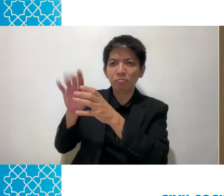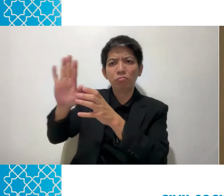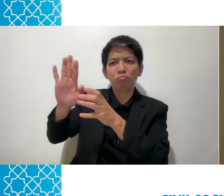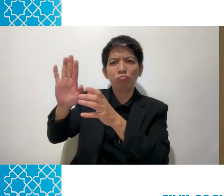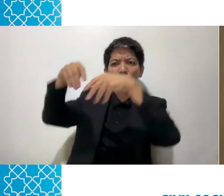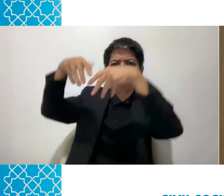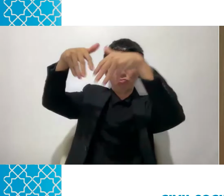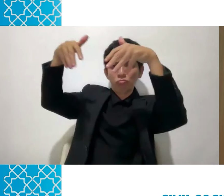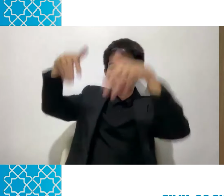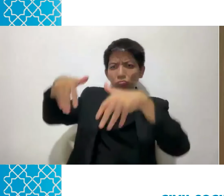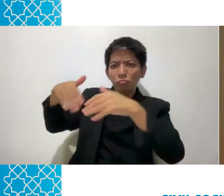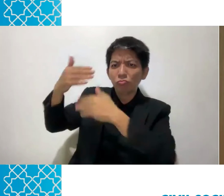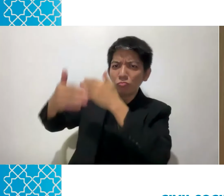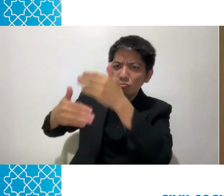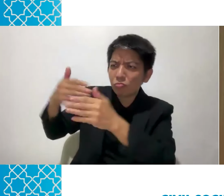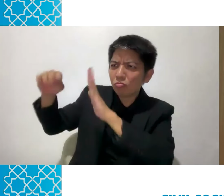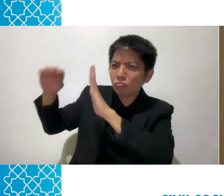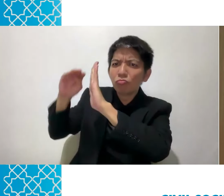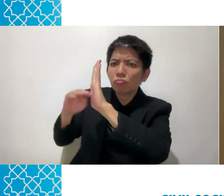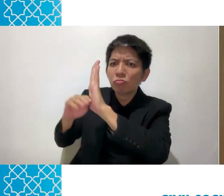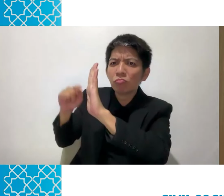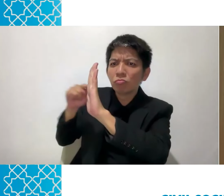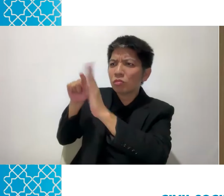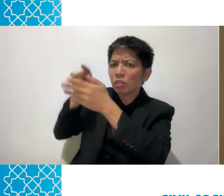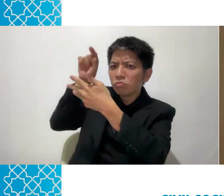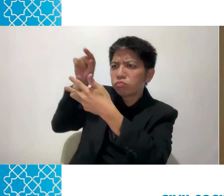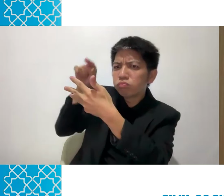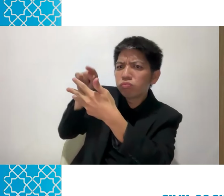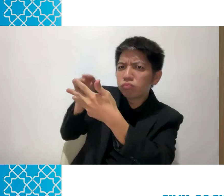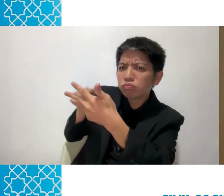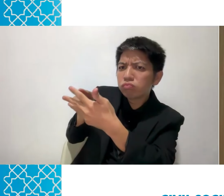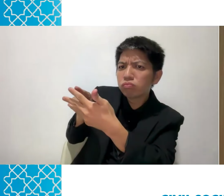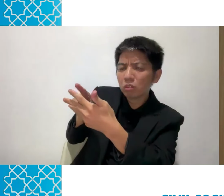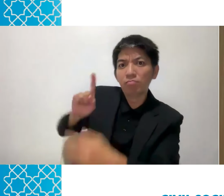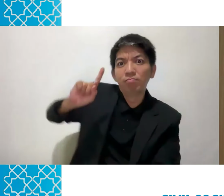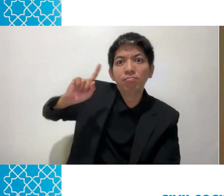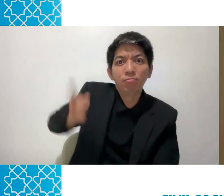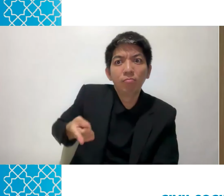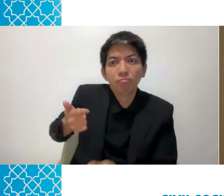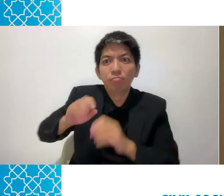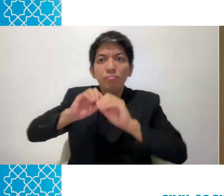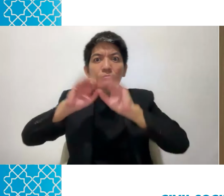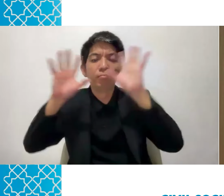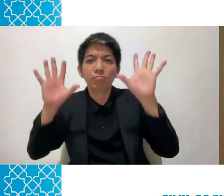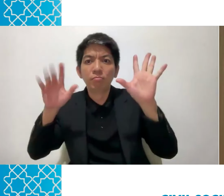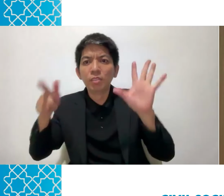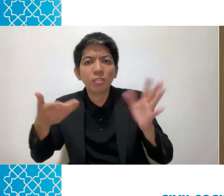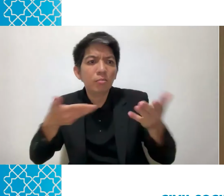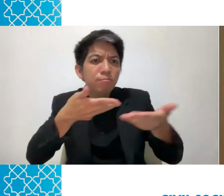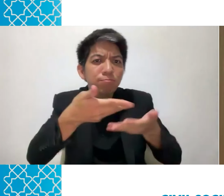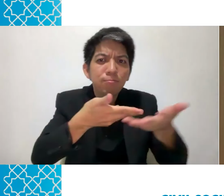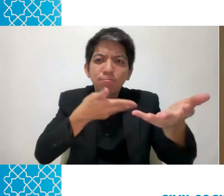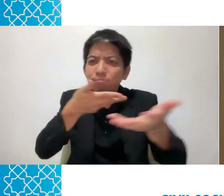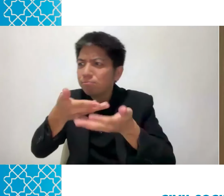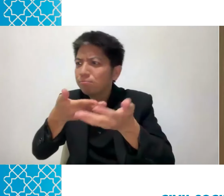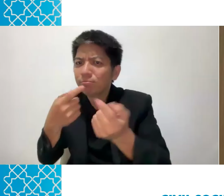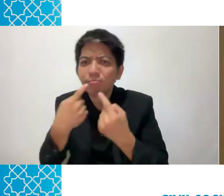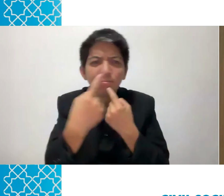Maybe we are not all experts on the criteria and the frameworks in the room. That's okay. We want to hear from